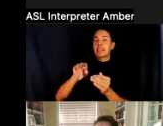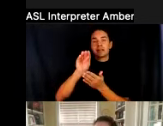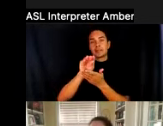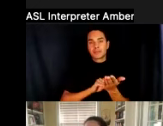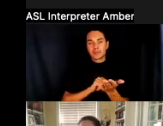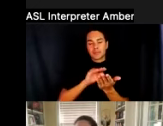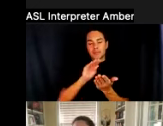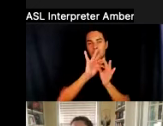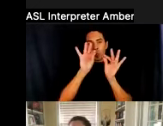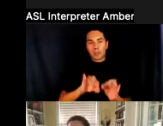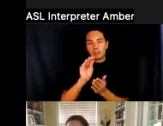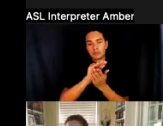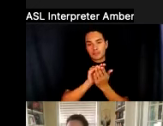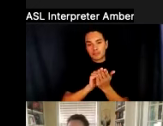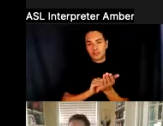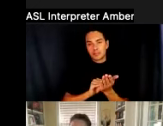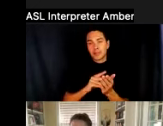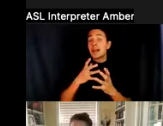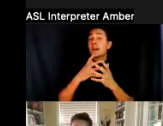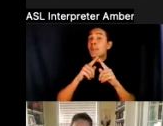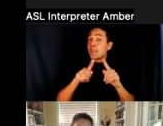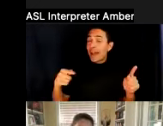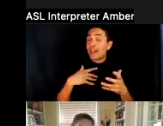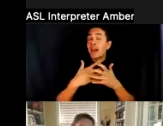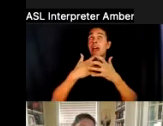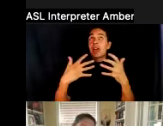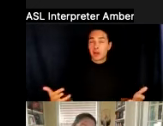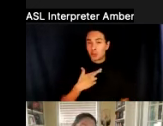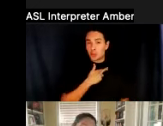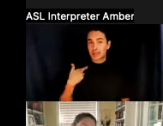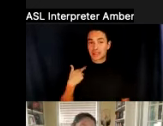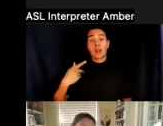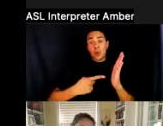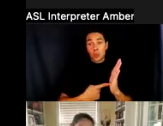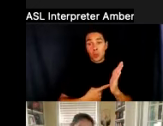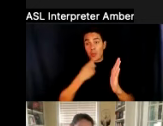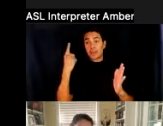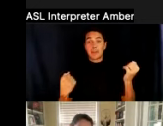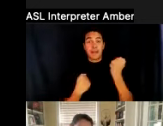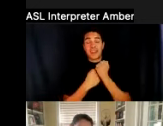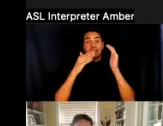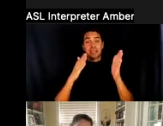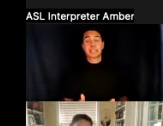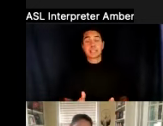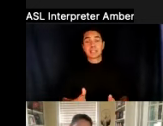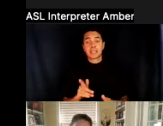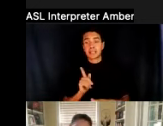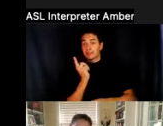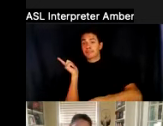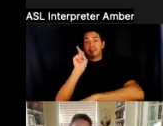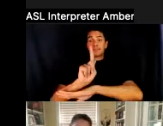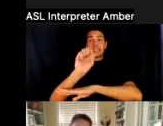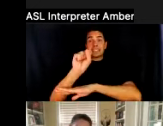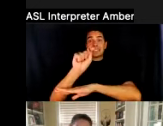court. But there are a lot of risks with that, because once that advocate is on the stand,